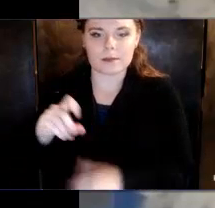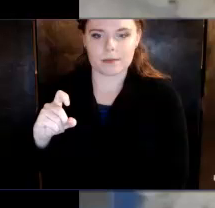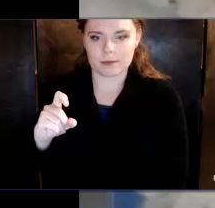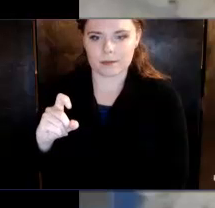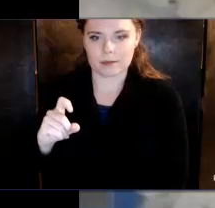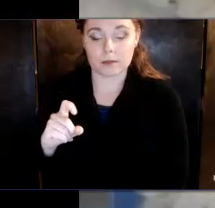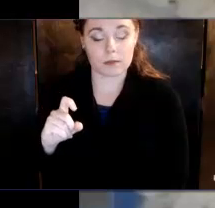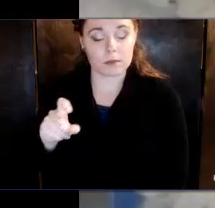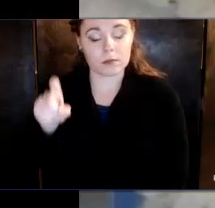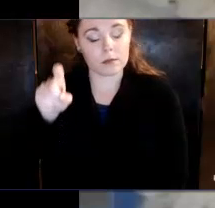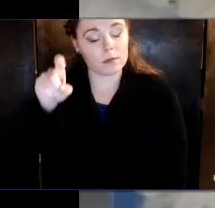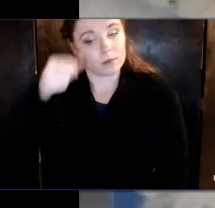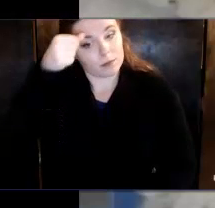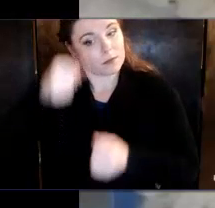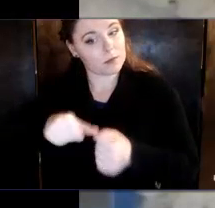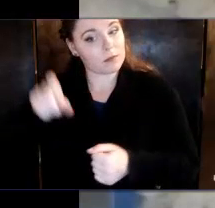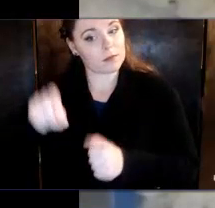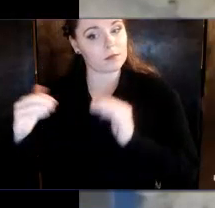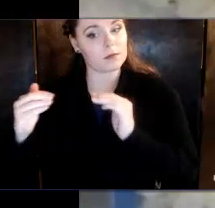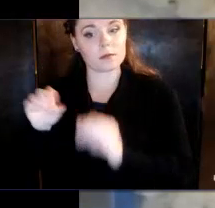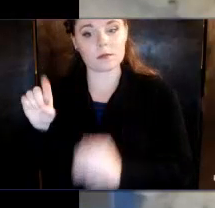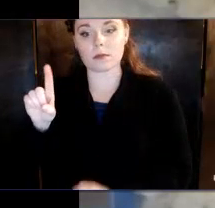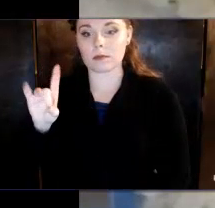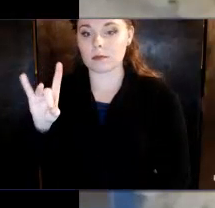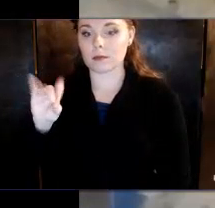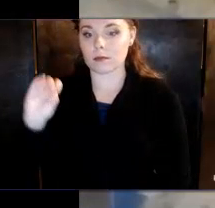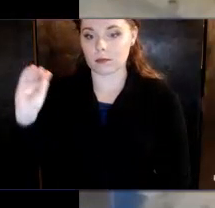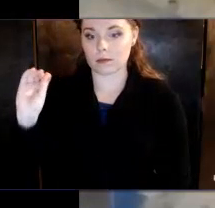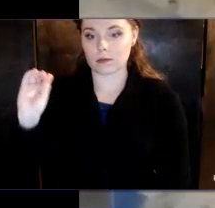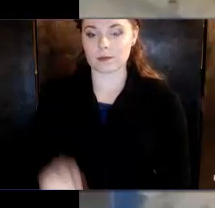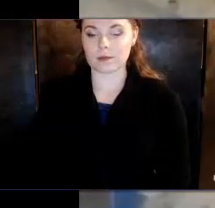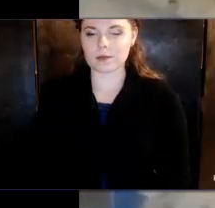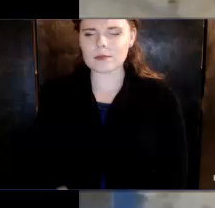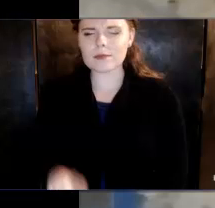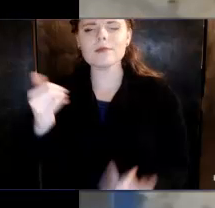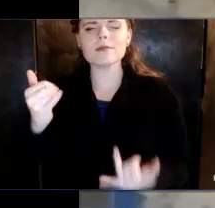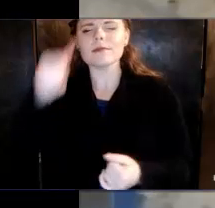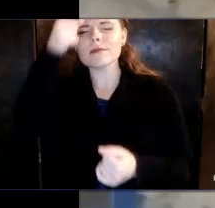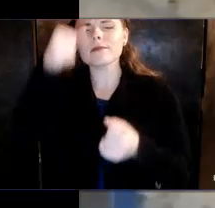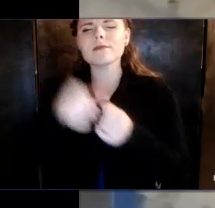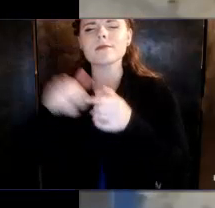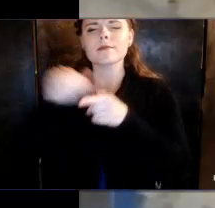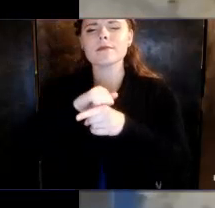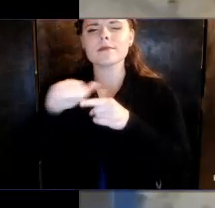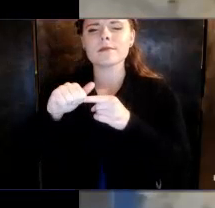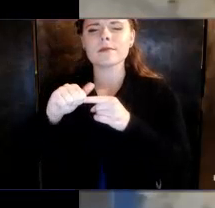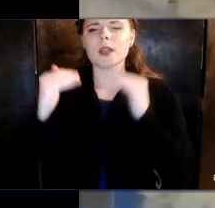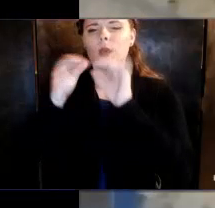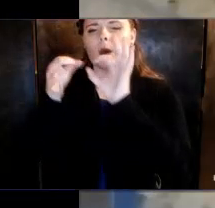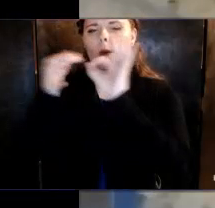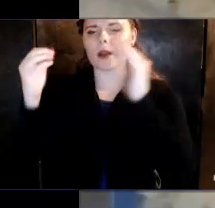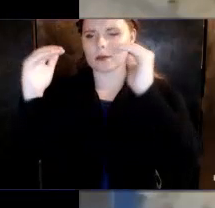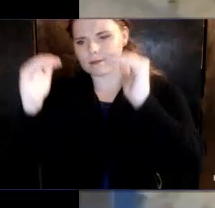And that should give me 180 degrees. Think back to when we were doing one-step equations with